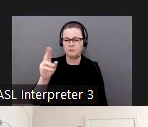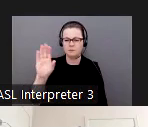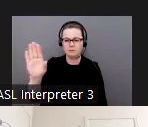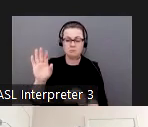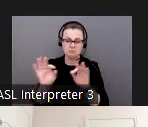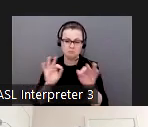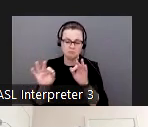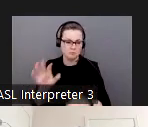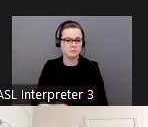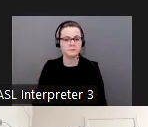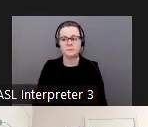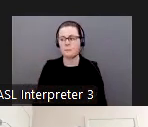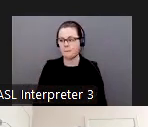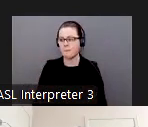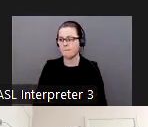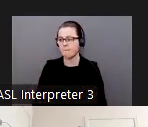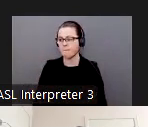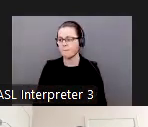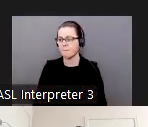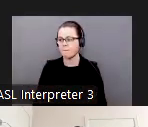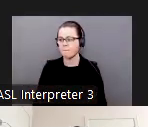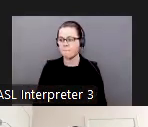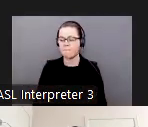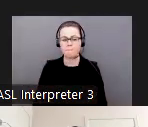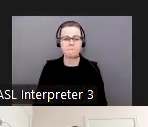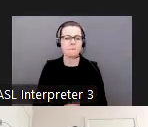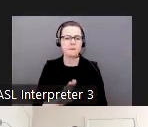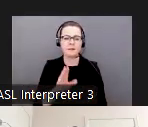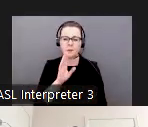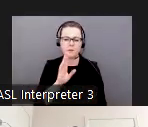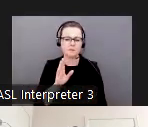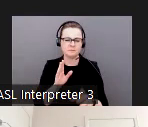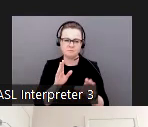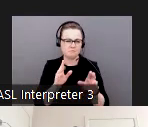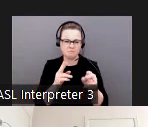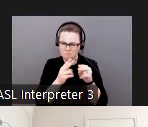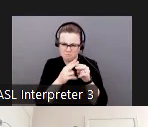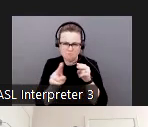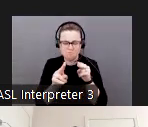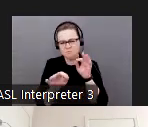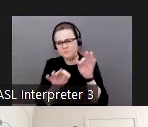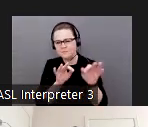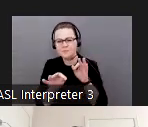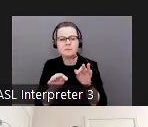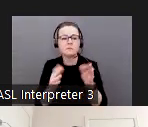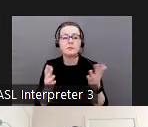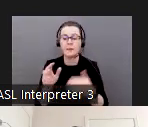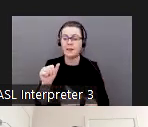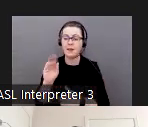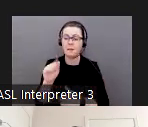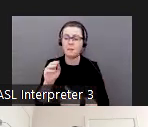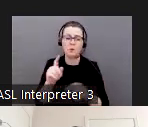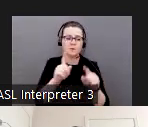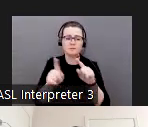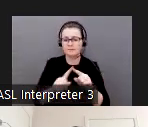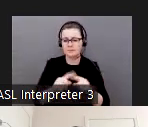I will very lightly skim, like very quickly pass over the details on the types of abuse. I think, again, you're